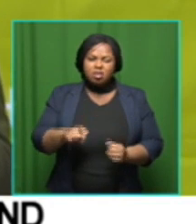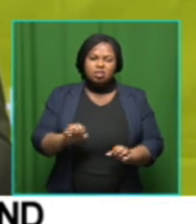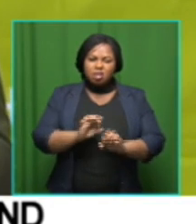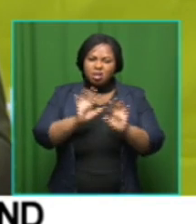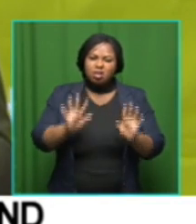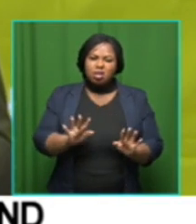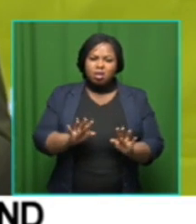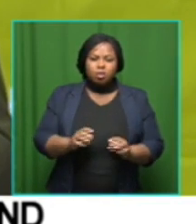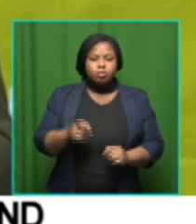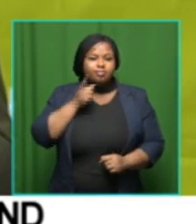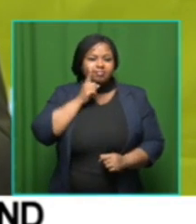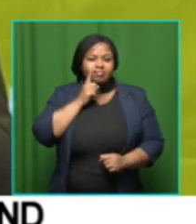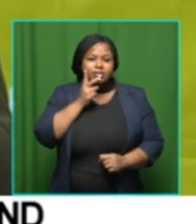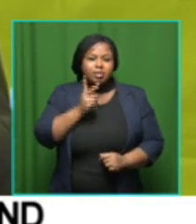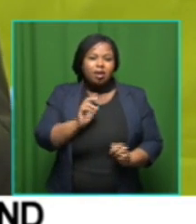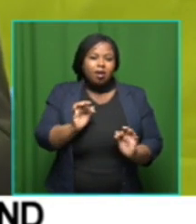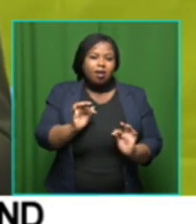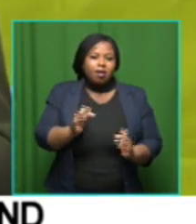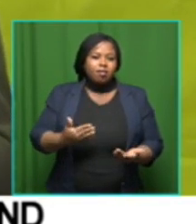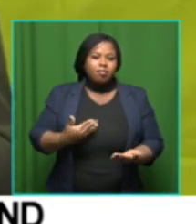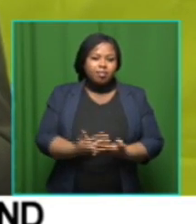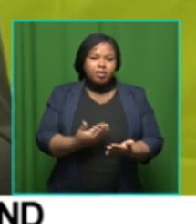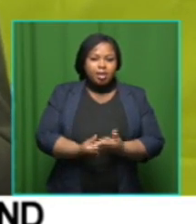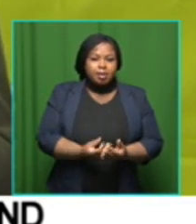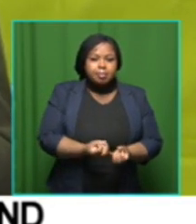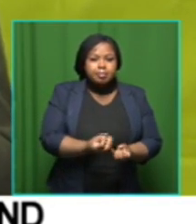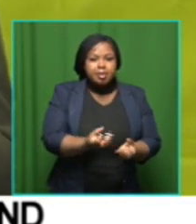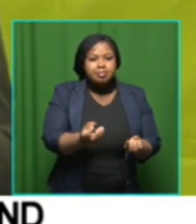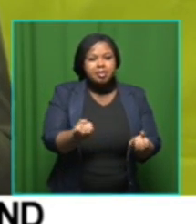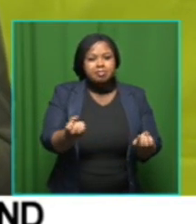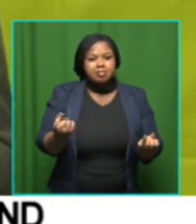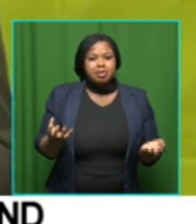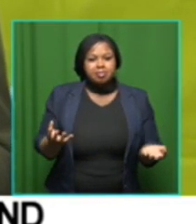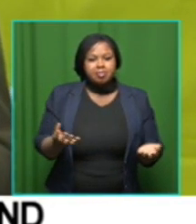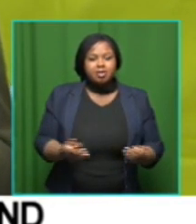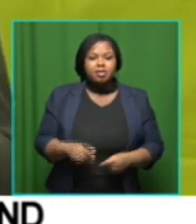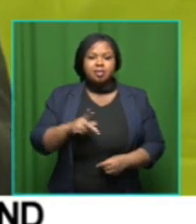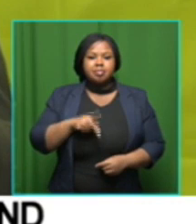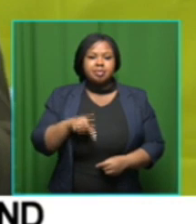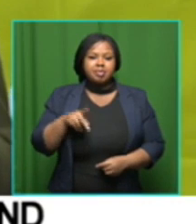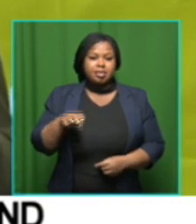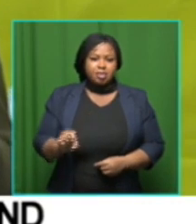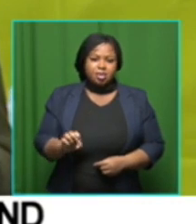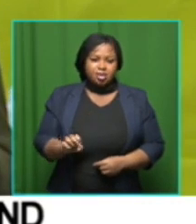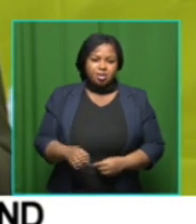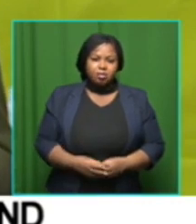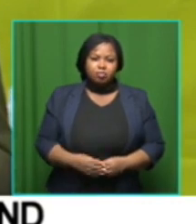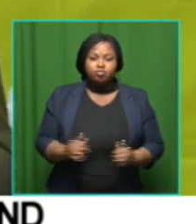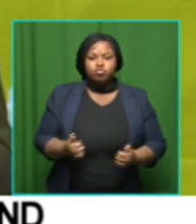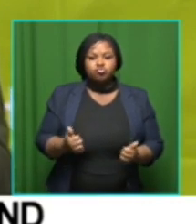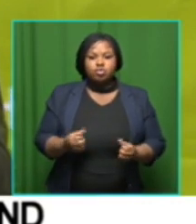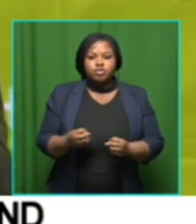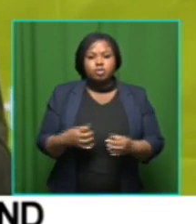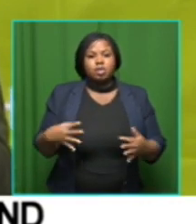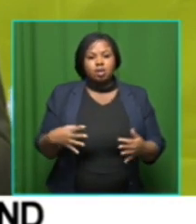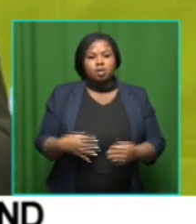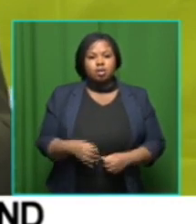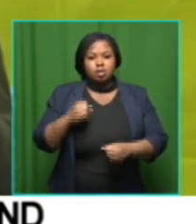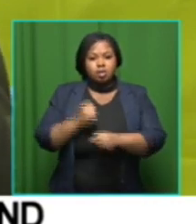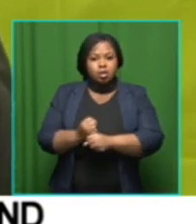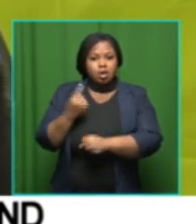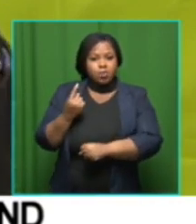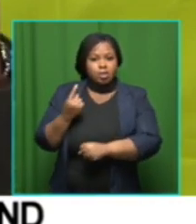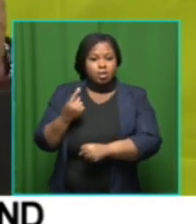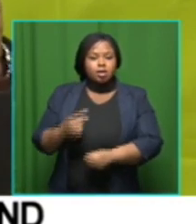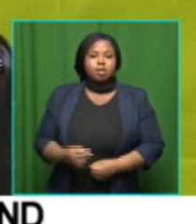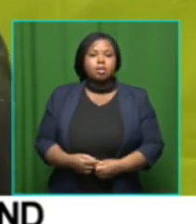how we able to distribute the PPE. We have already started, Minister, in Gauteng,